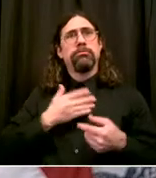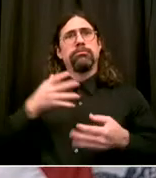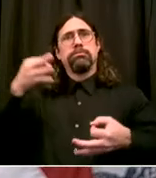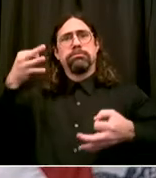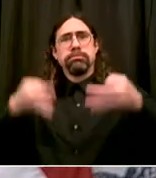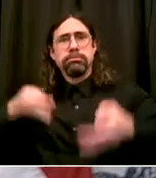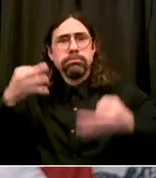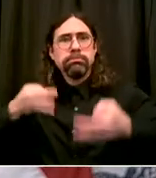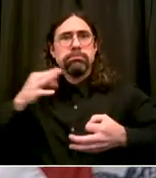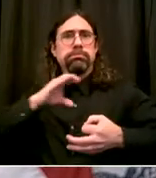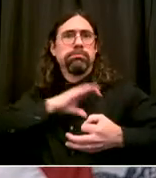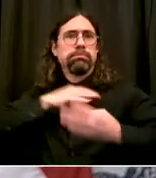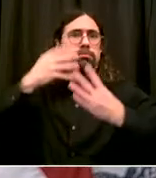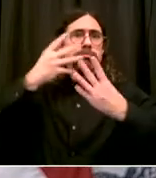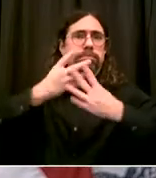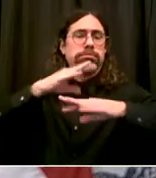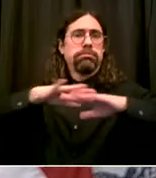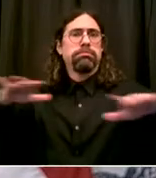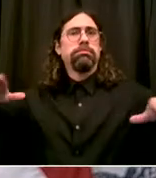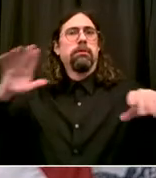The next is Aaron from Politico.